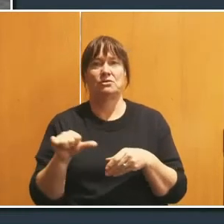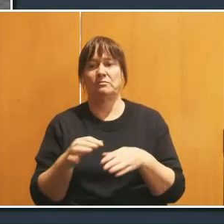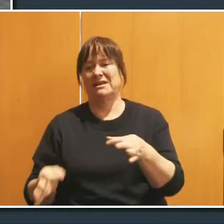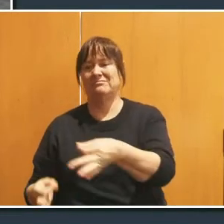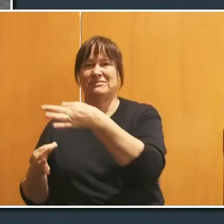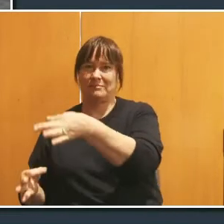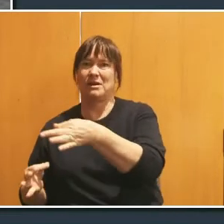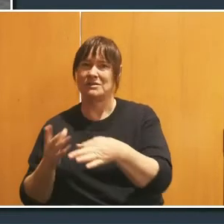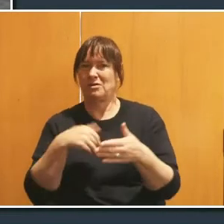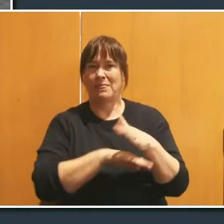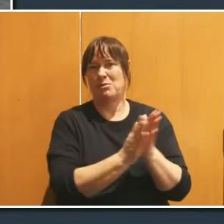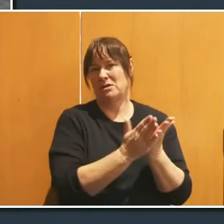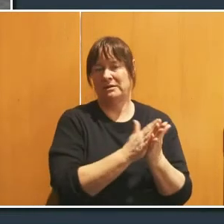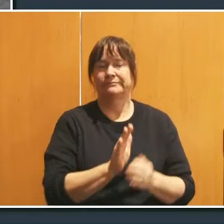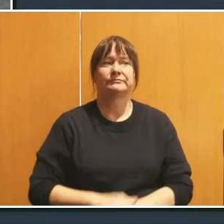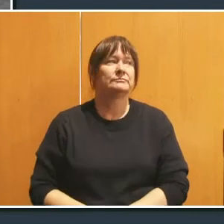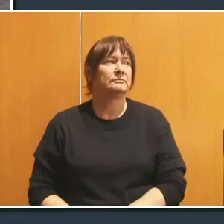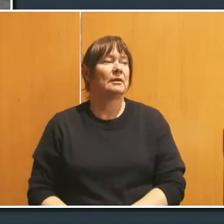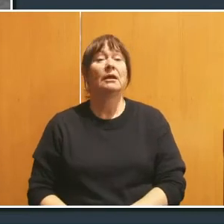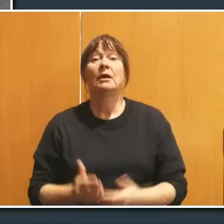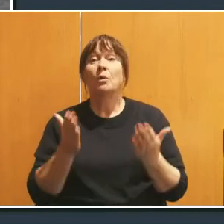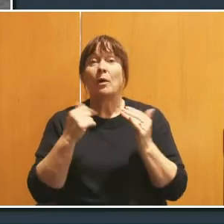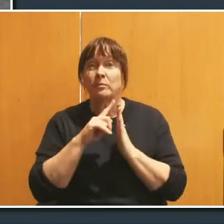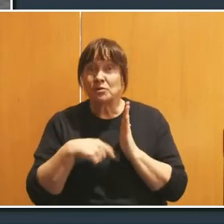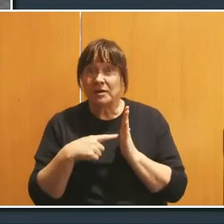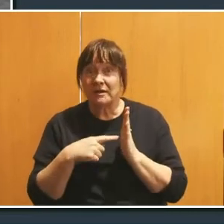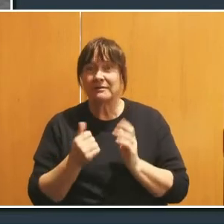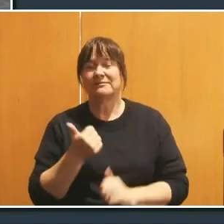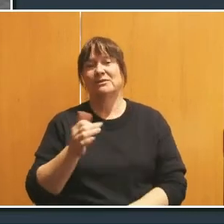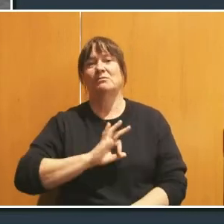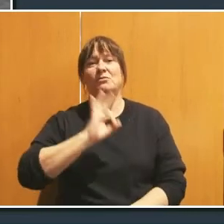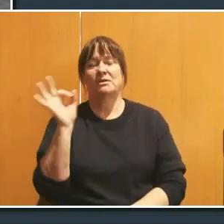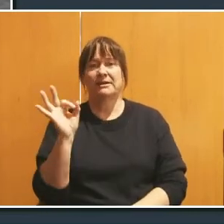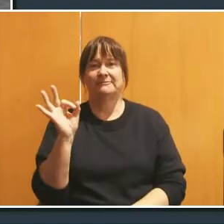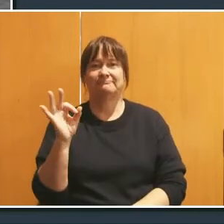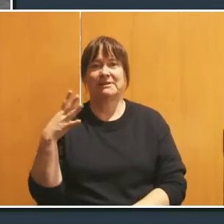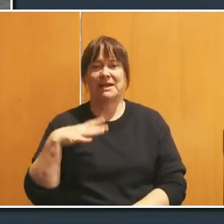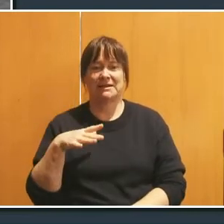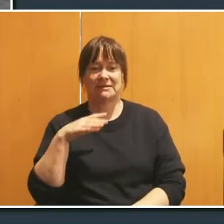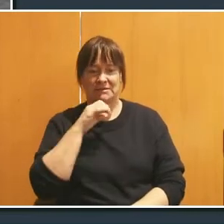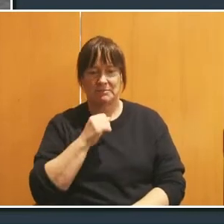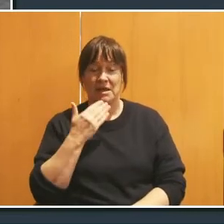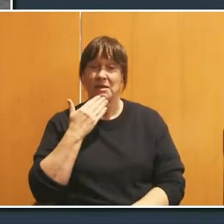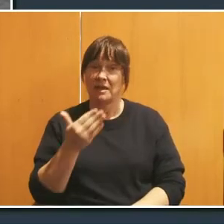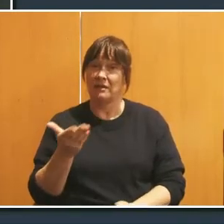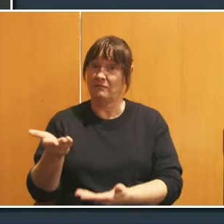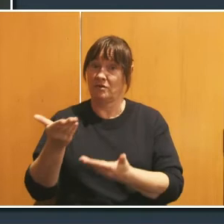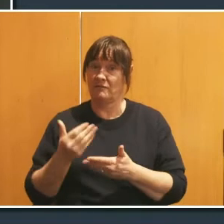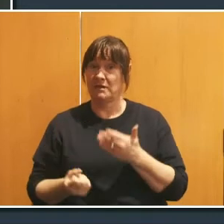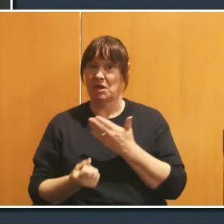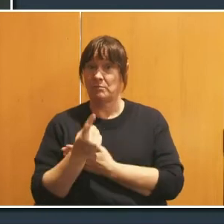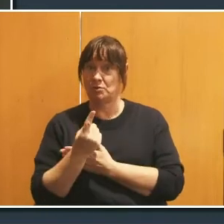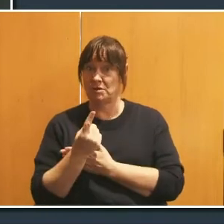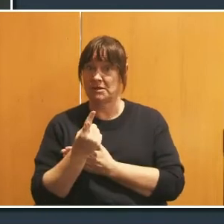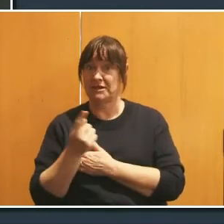you, yep, lovely. Okay. Welcome, Judith. Right. Good morning, ladies and gentlemen. Thank you for giving me the opportunity